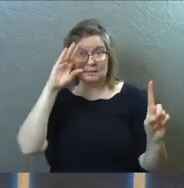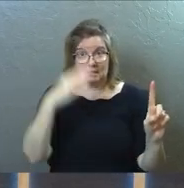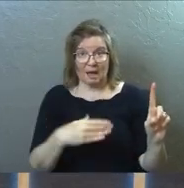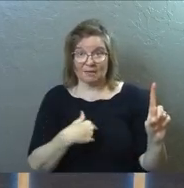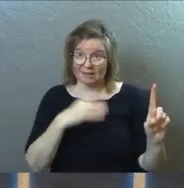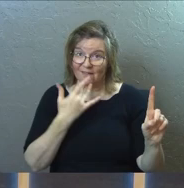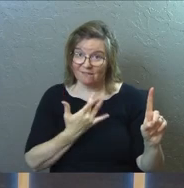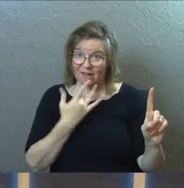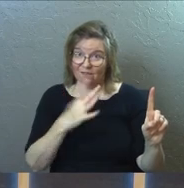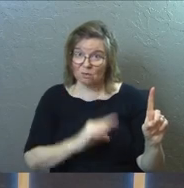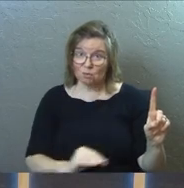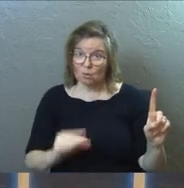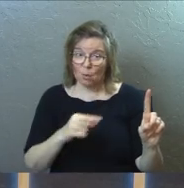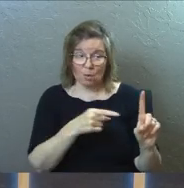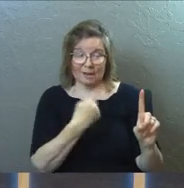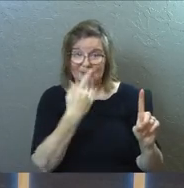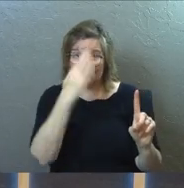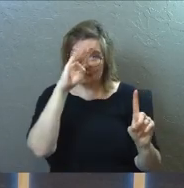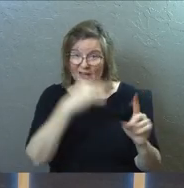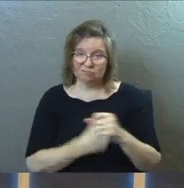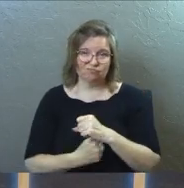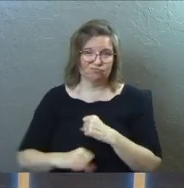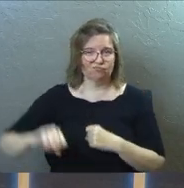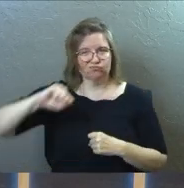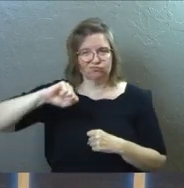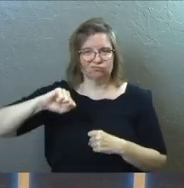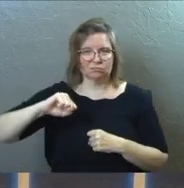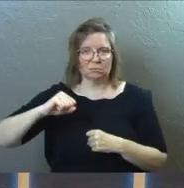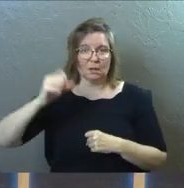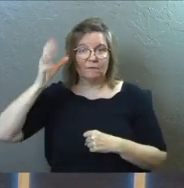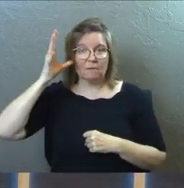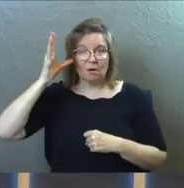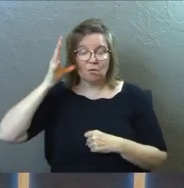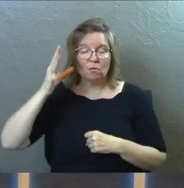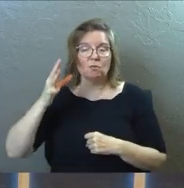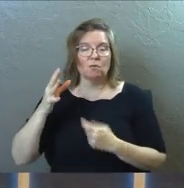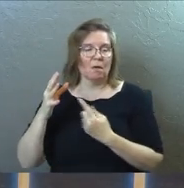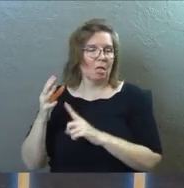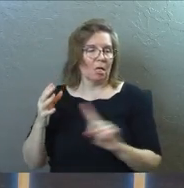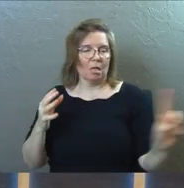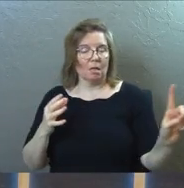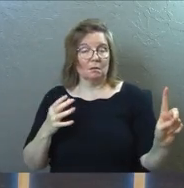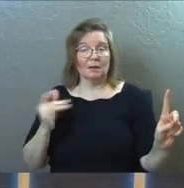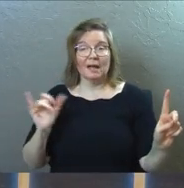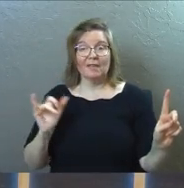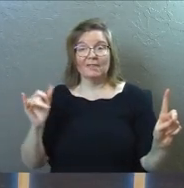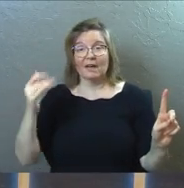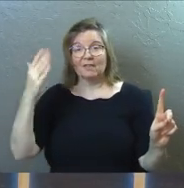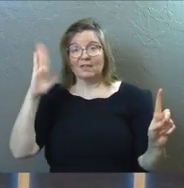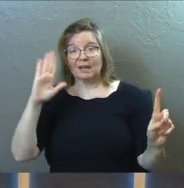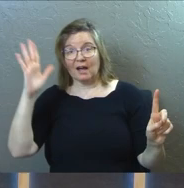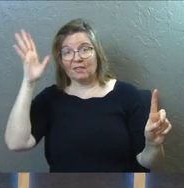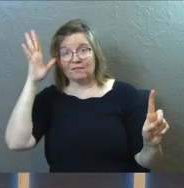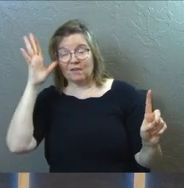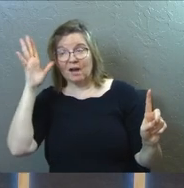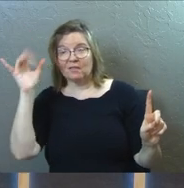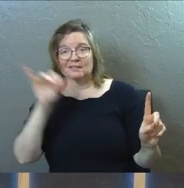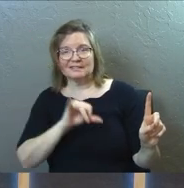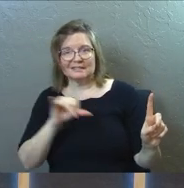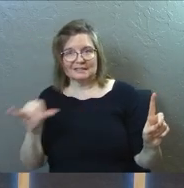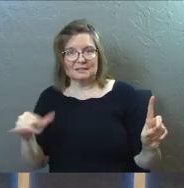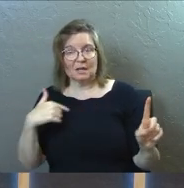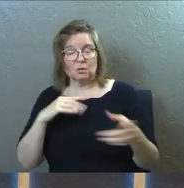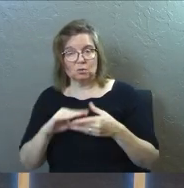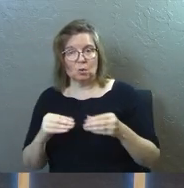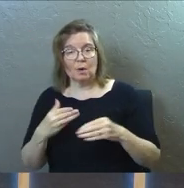favorites, right? But the son rebels against the father in that story. And then God the Father is the stand-in for the father in that